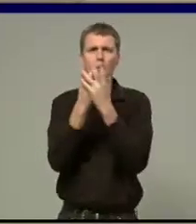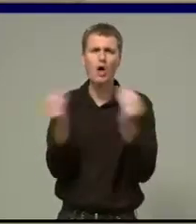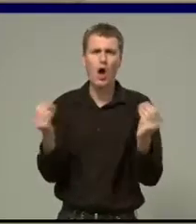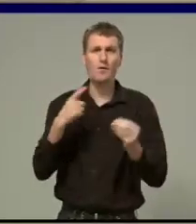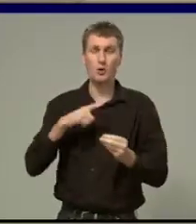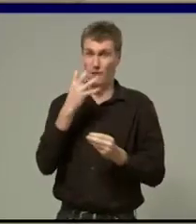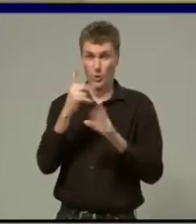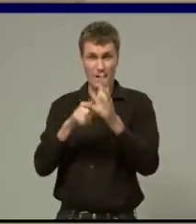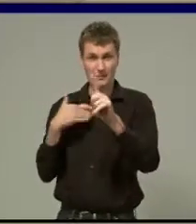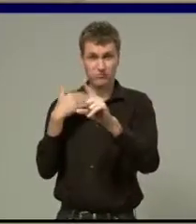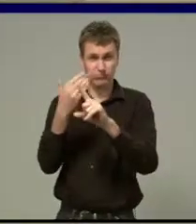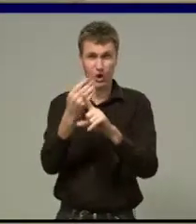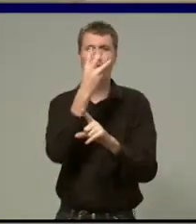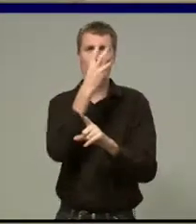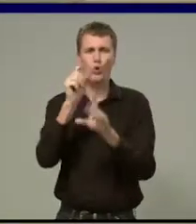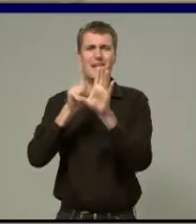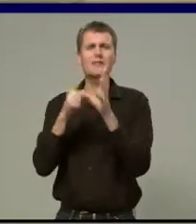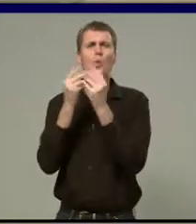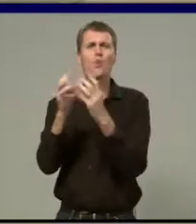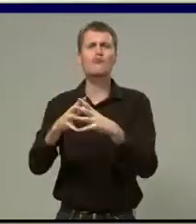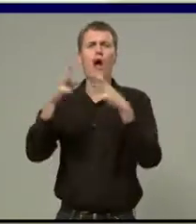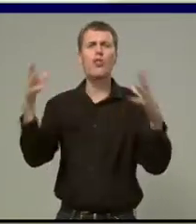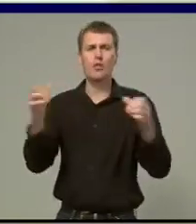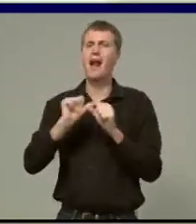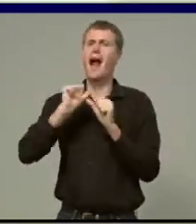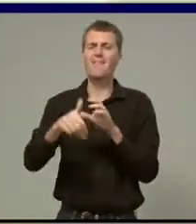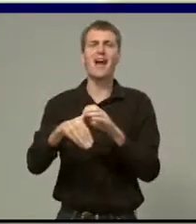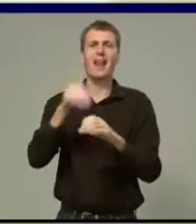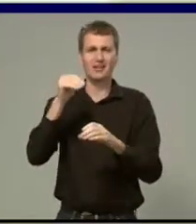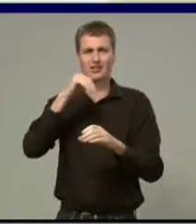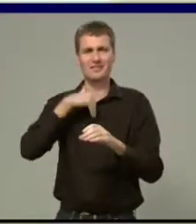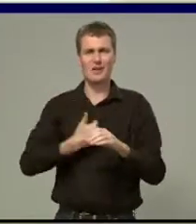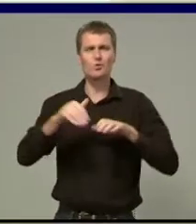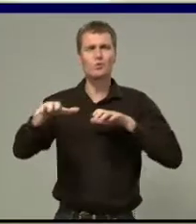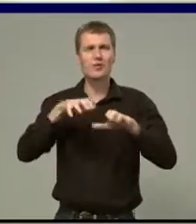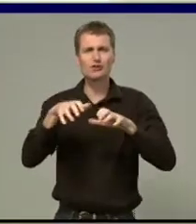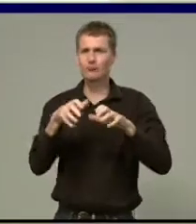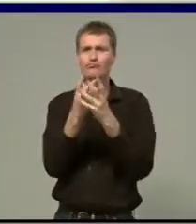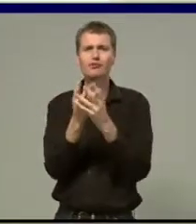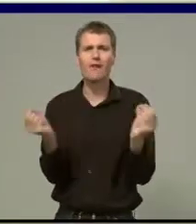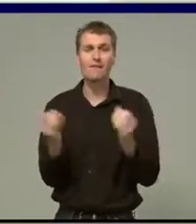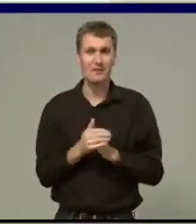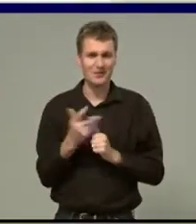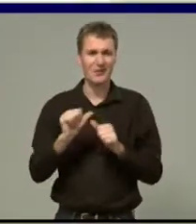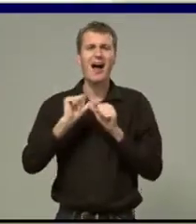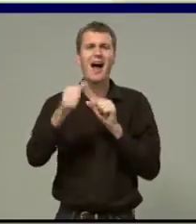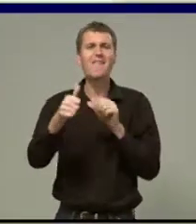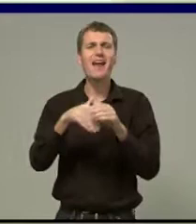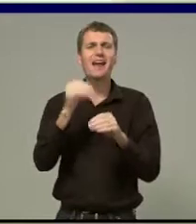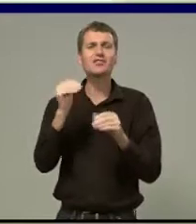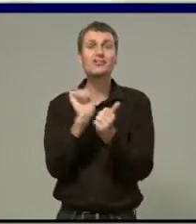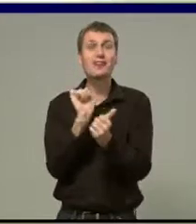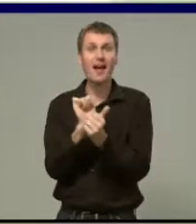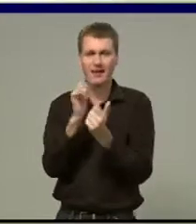years, would take place after the general election. We need to get through next Saturday to work out exactly who will be doing most of the work on that, but it's